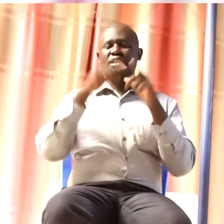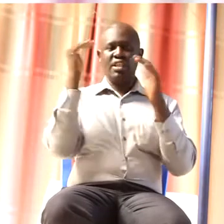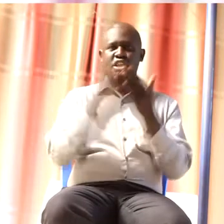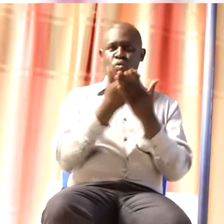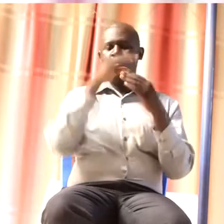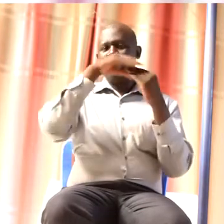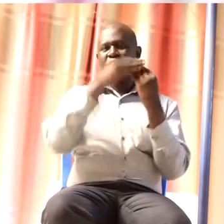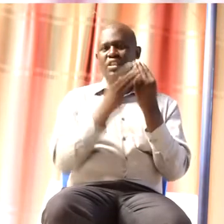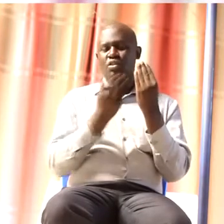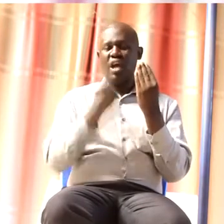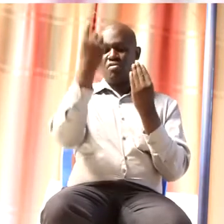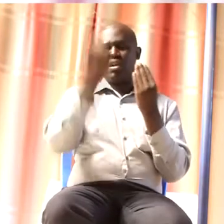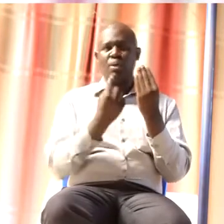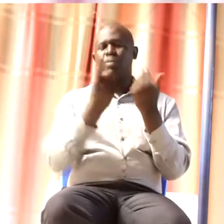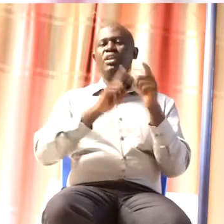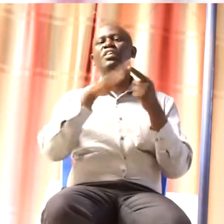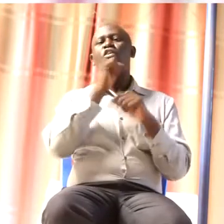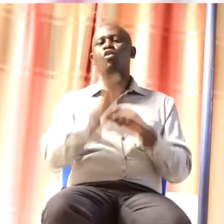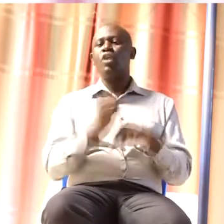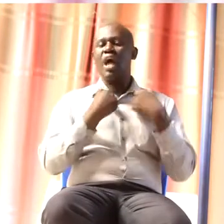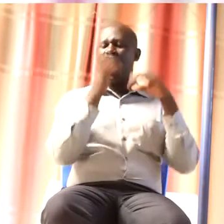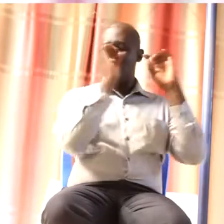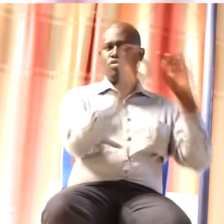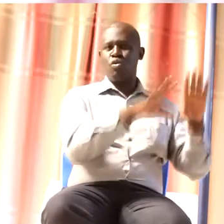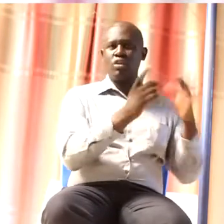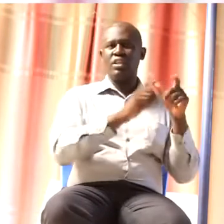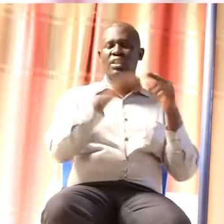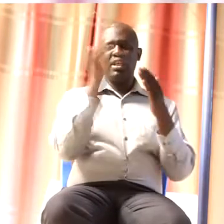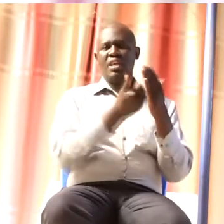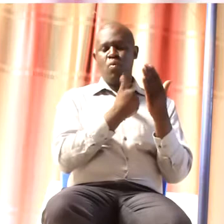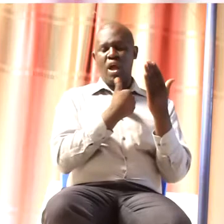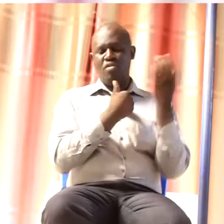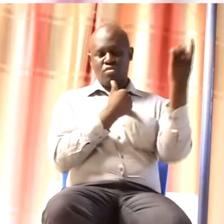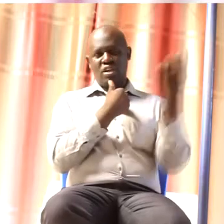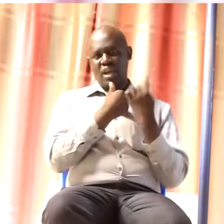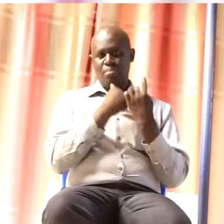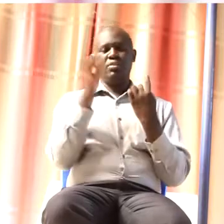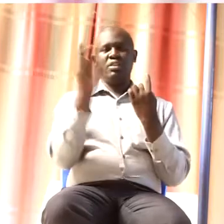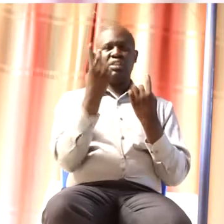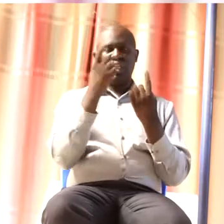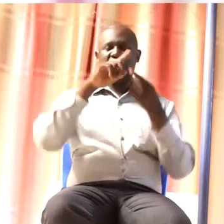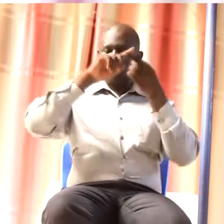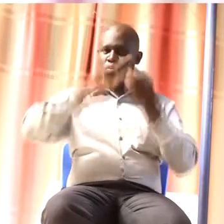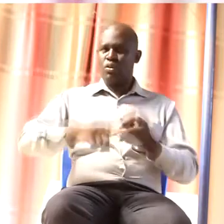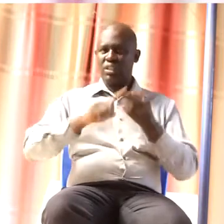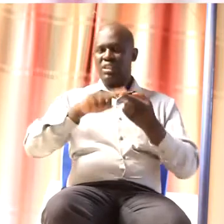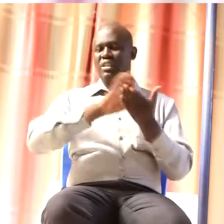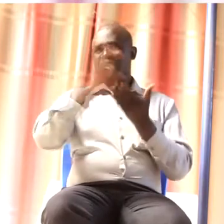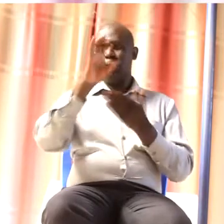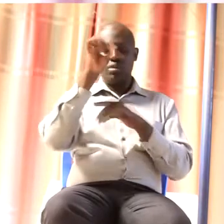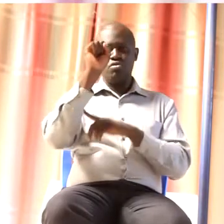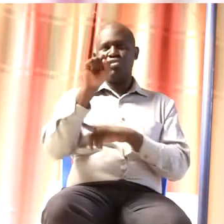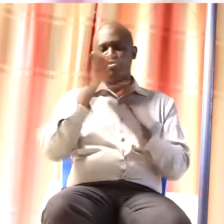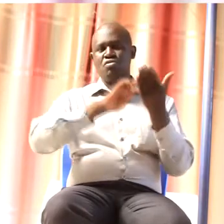come. The old has gone and the new has come. Amen. 2 Corinthians chapter 5 verse 17.